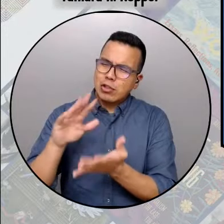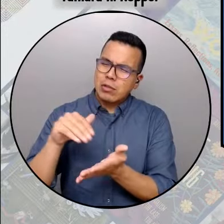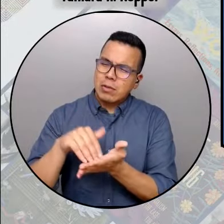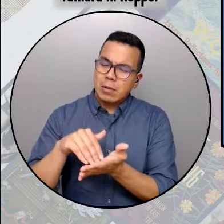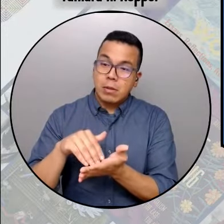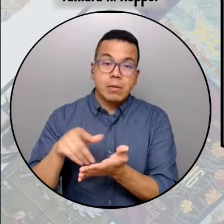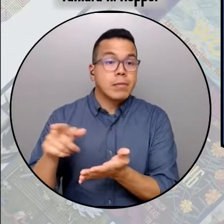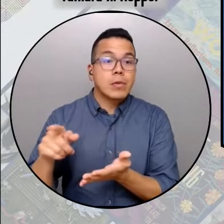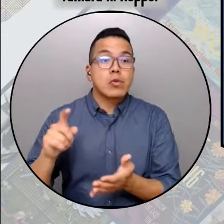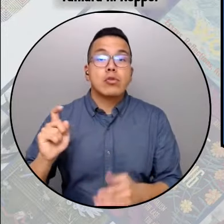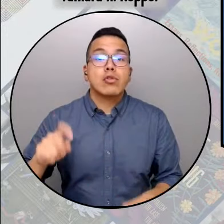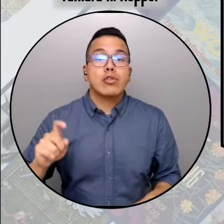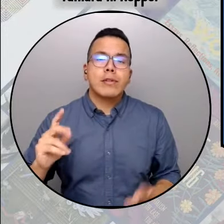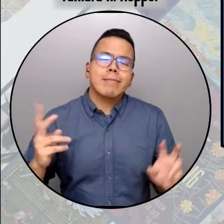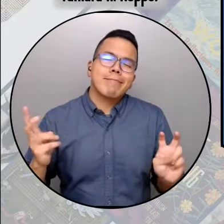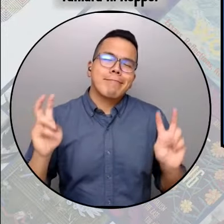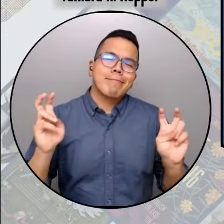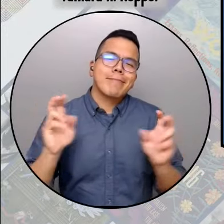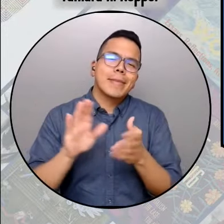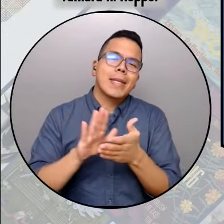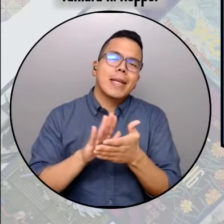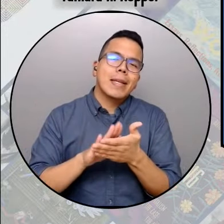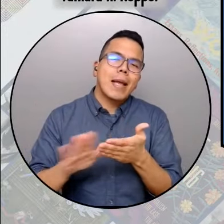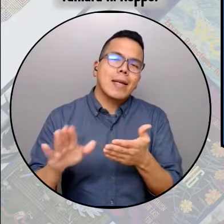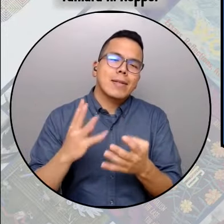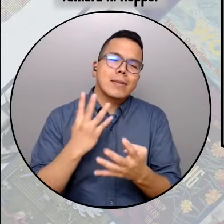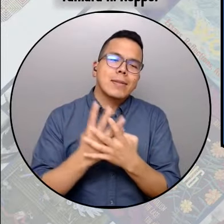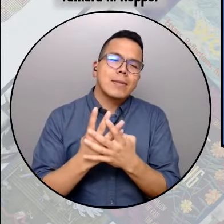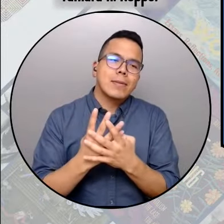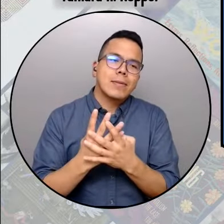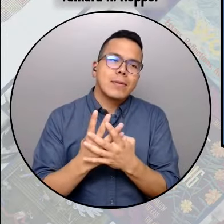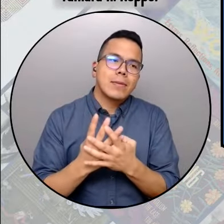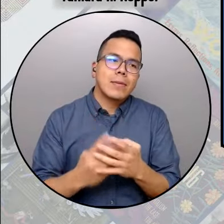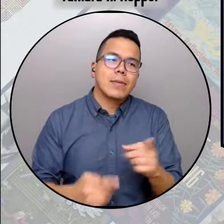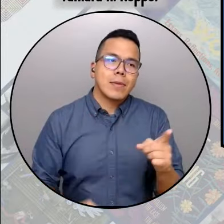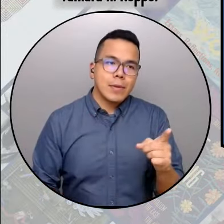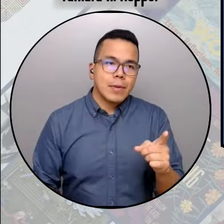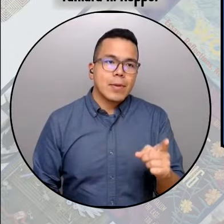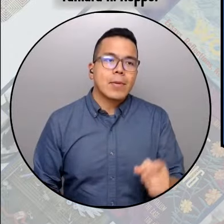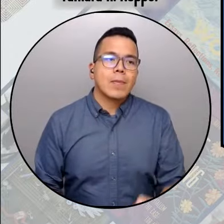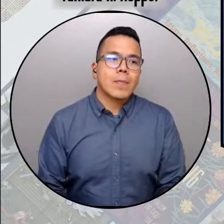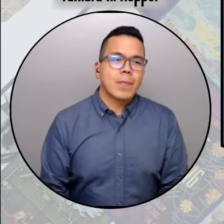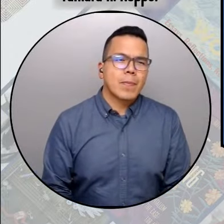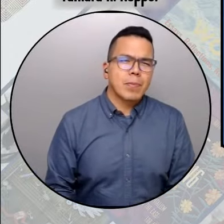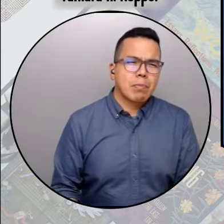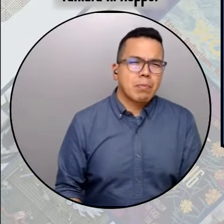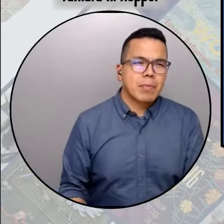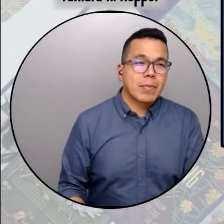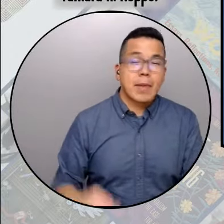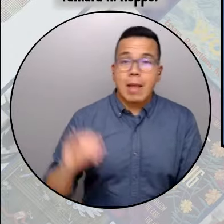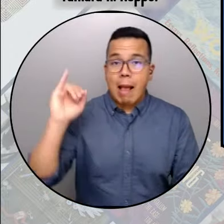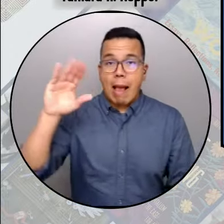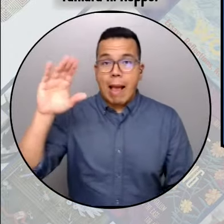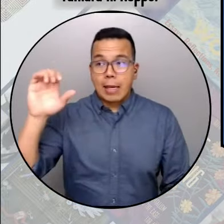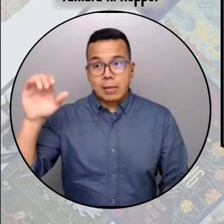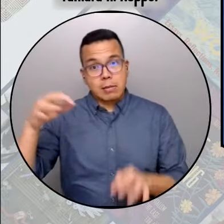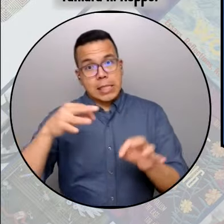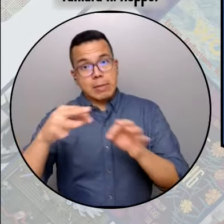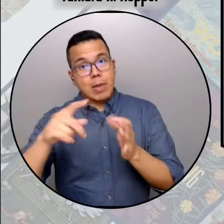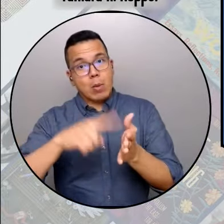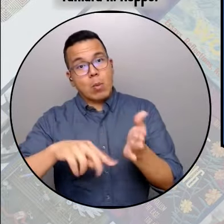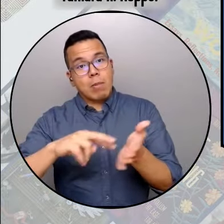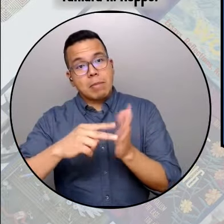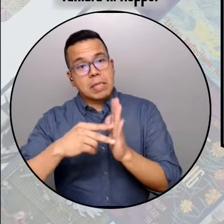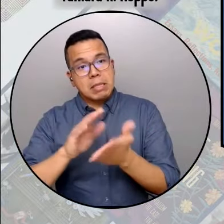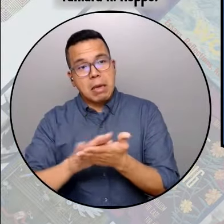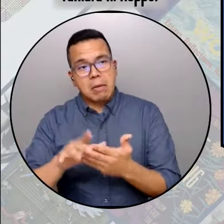quote unquote nice detention centers. No, I will not give you feedback, ICE. And so this is where, this was